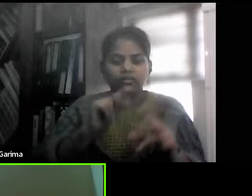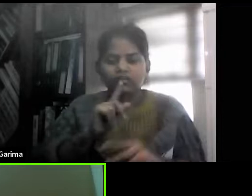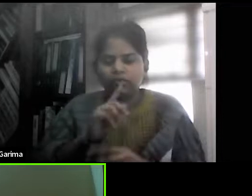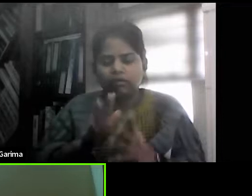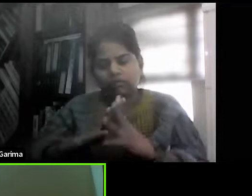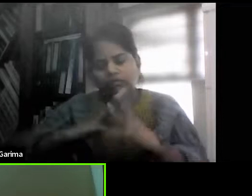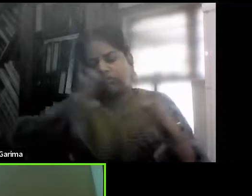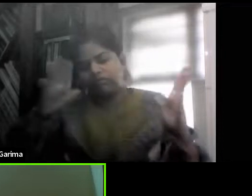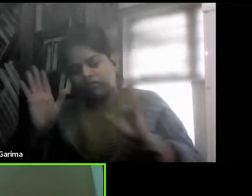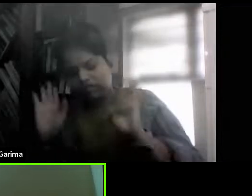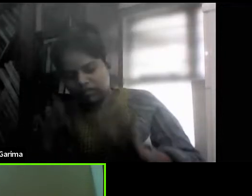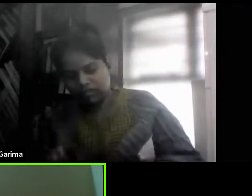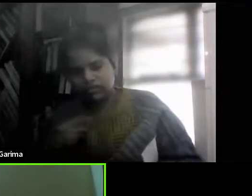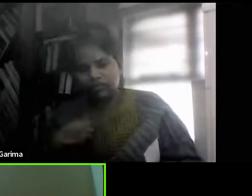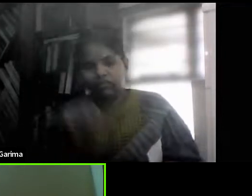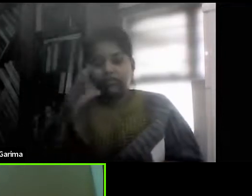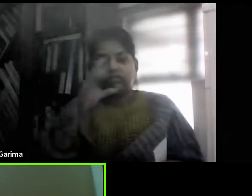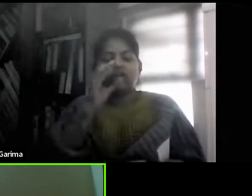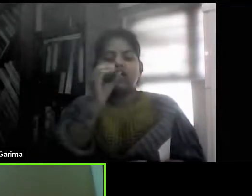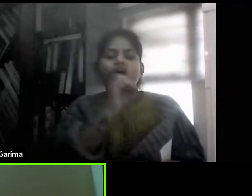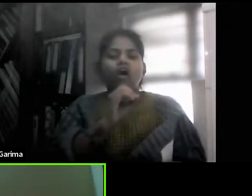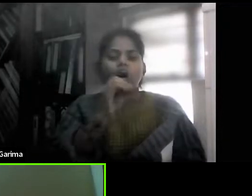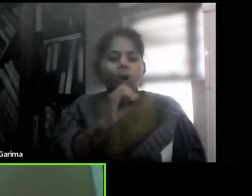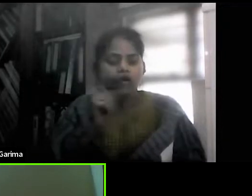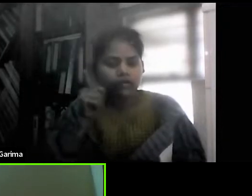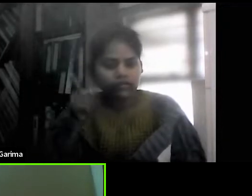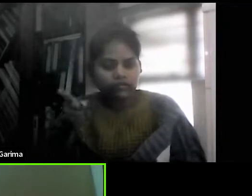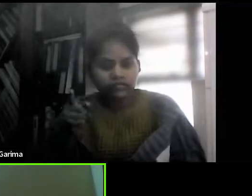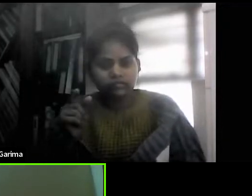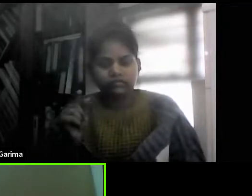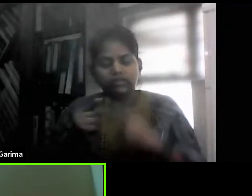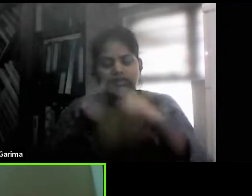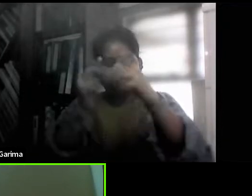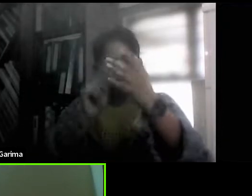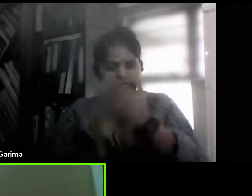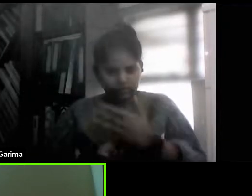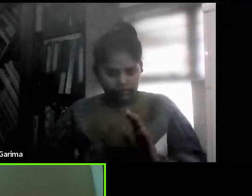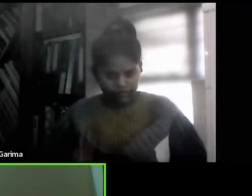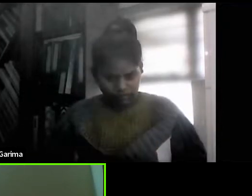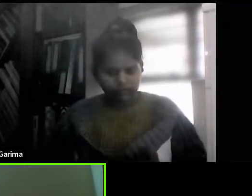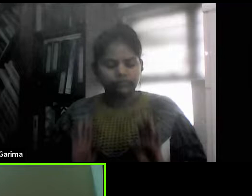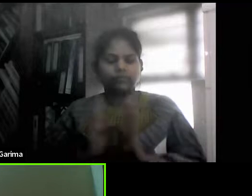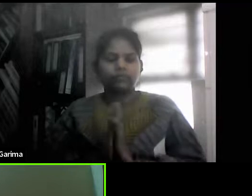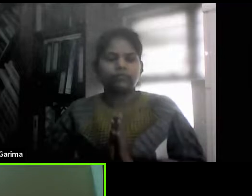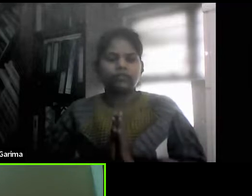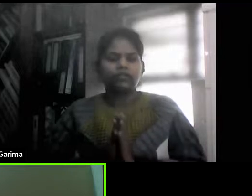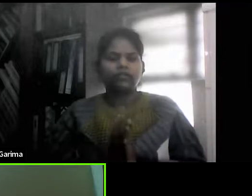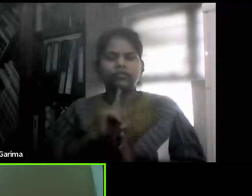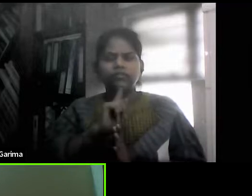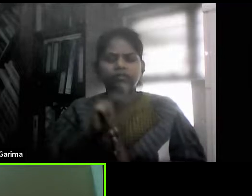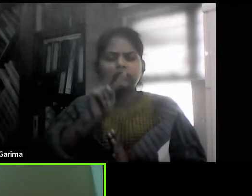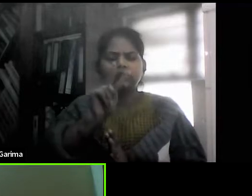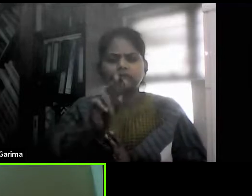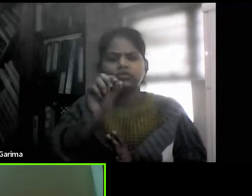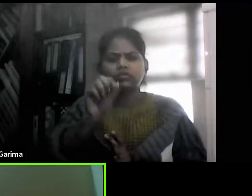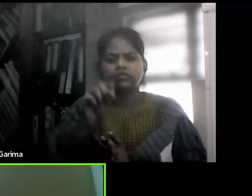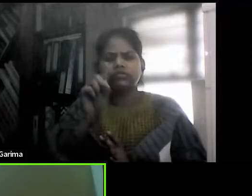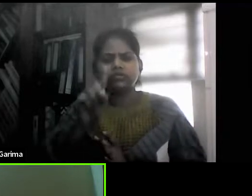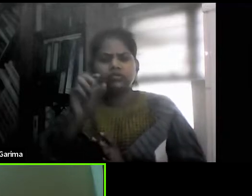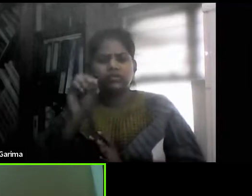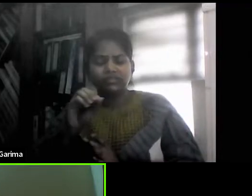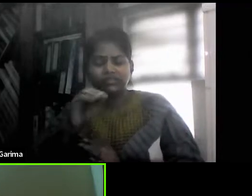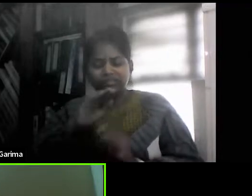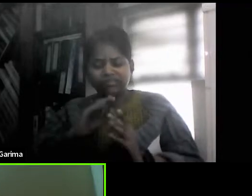of blind movement in Tamil Nadu. But after 2010, the entire context,